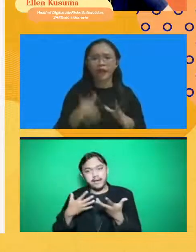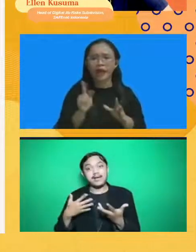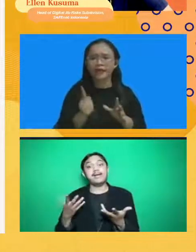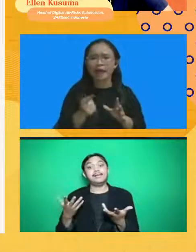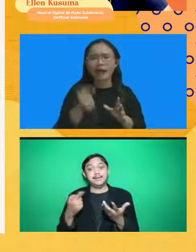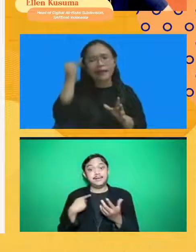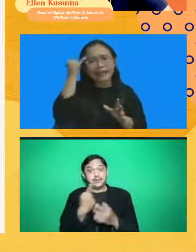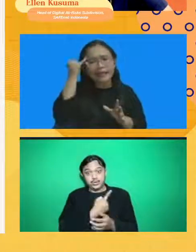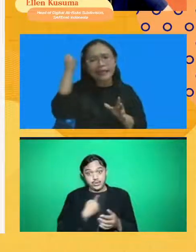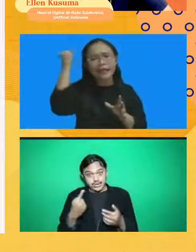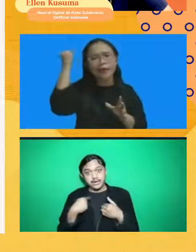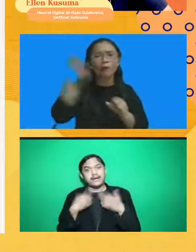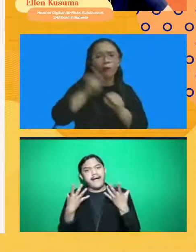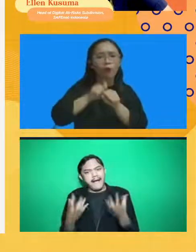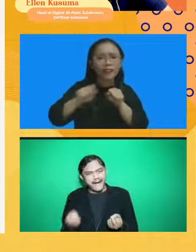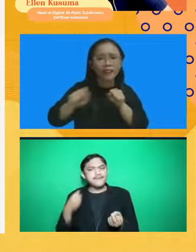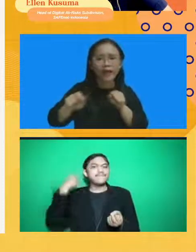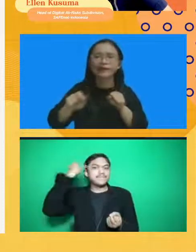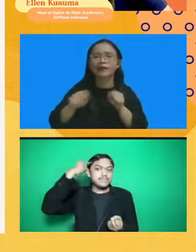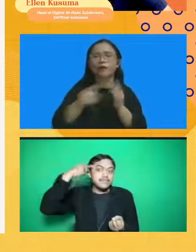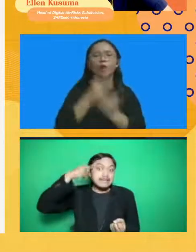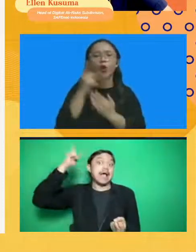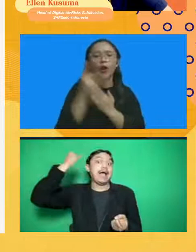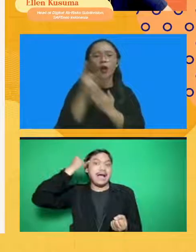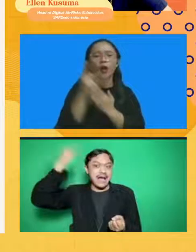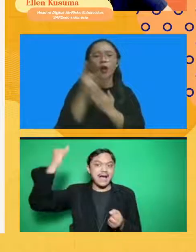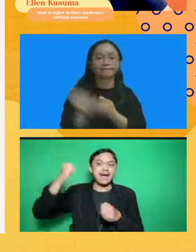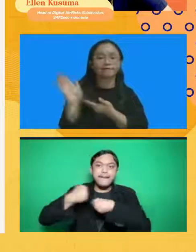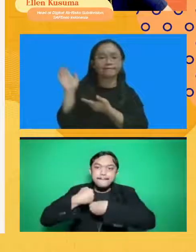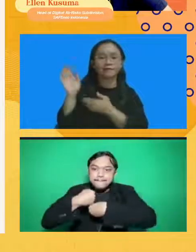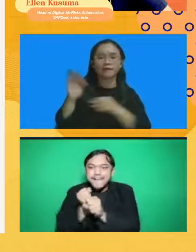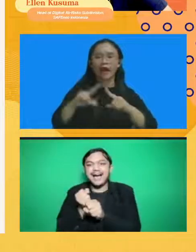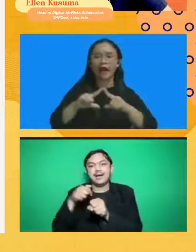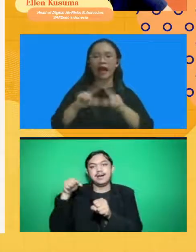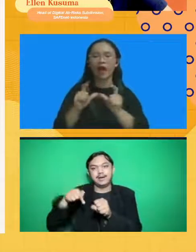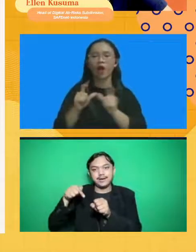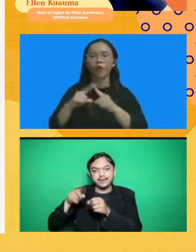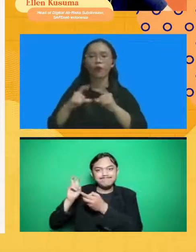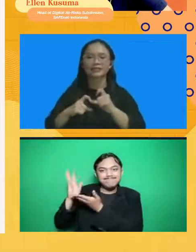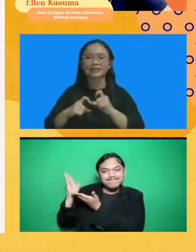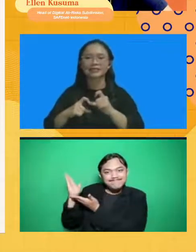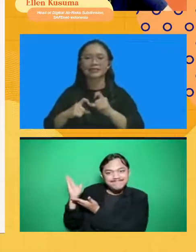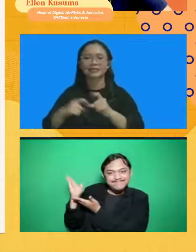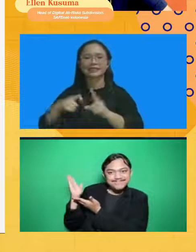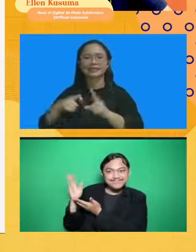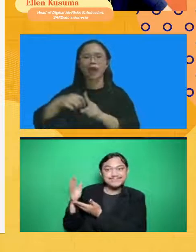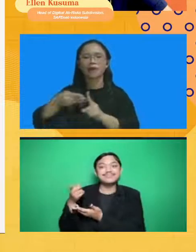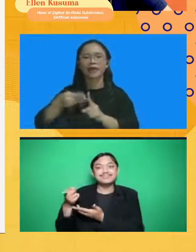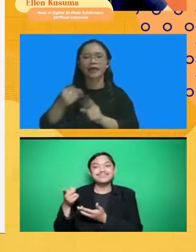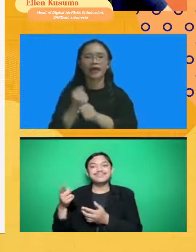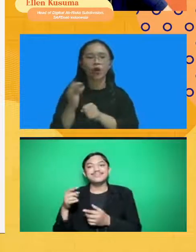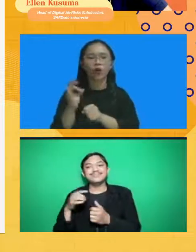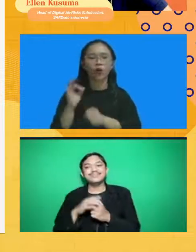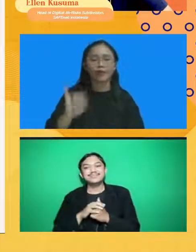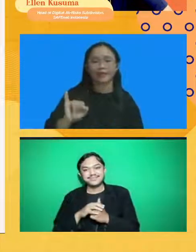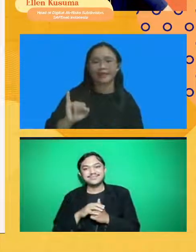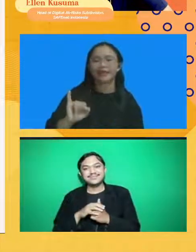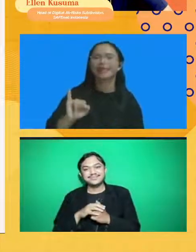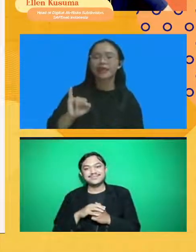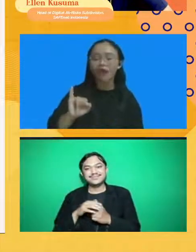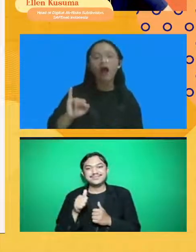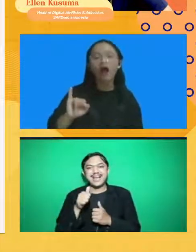initiating a program called Awas KBGO, or Beware of Online Gender-Based Violence, which is an